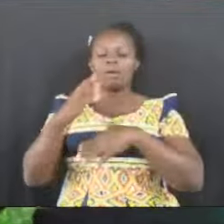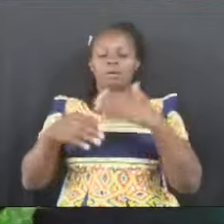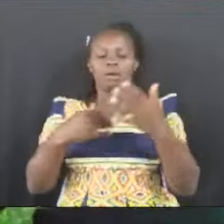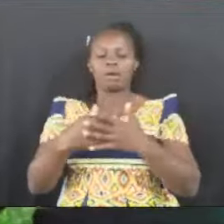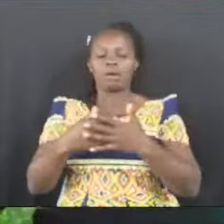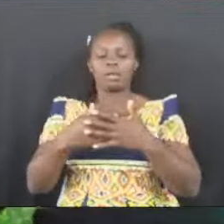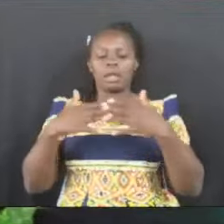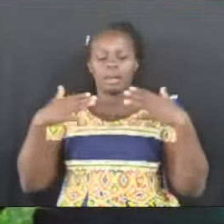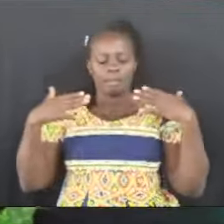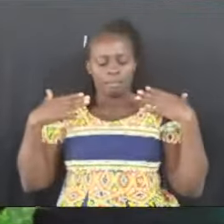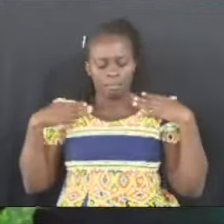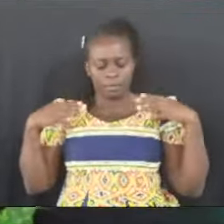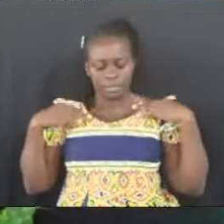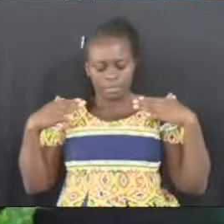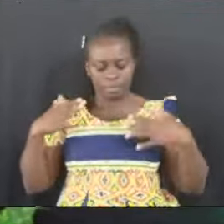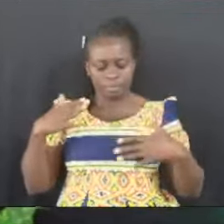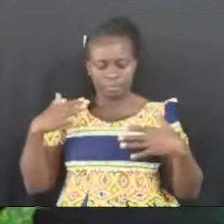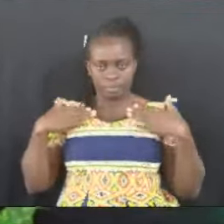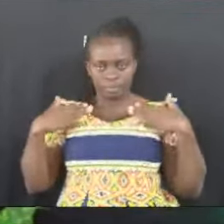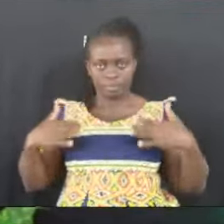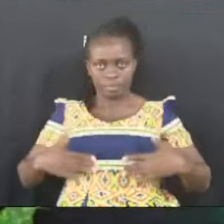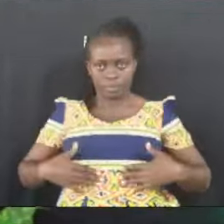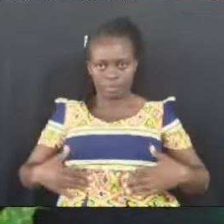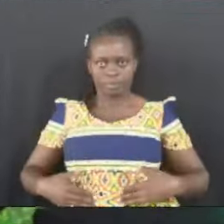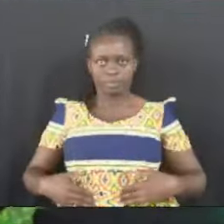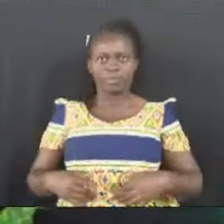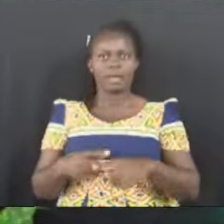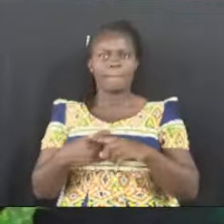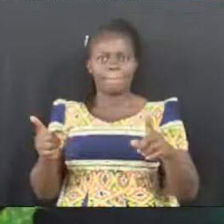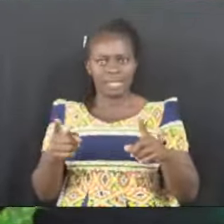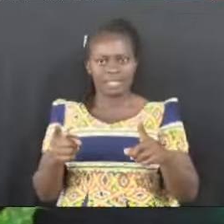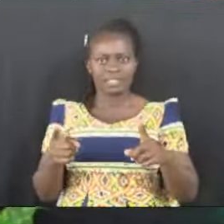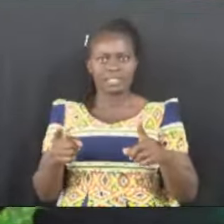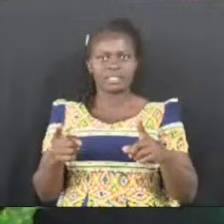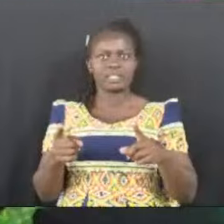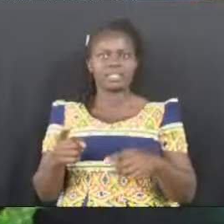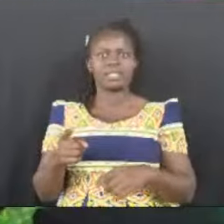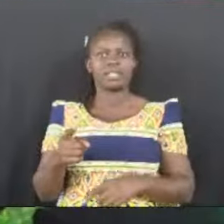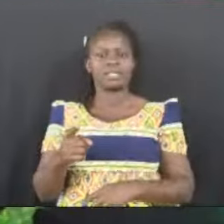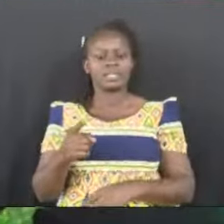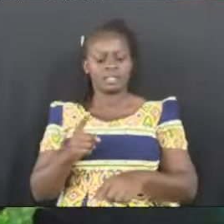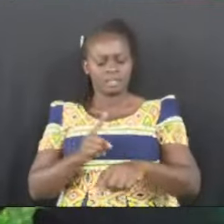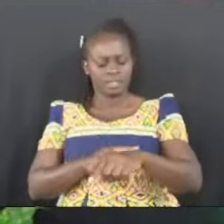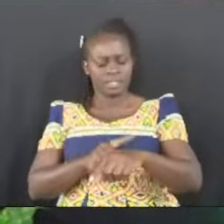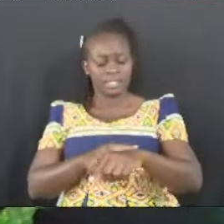the organs. Now, that muscle got,